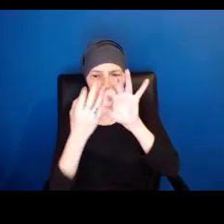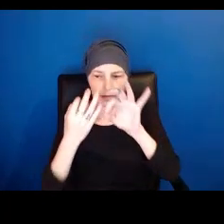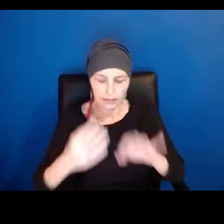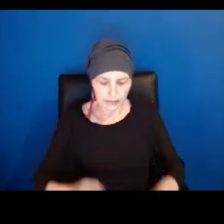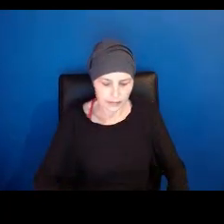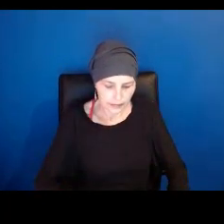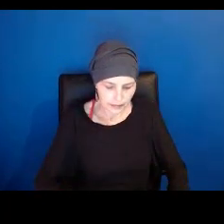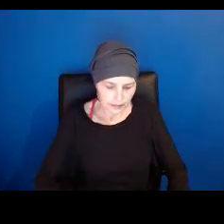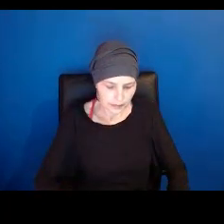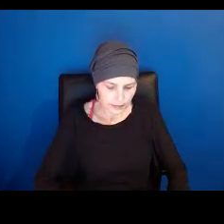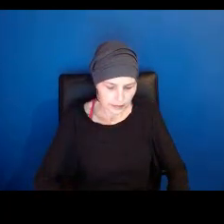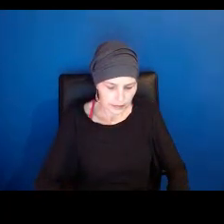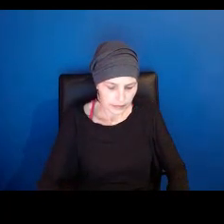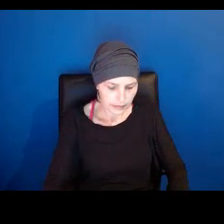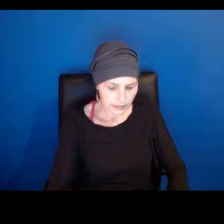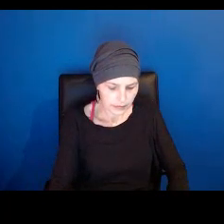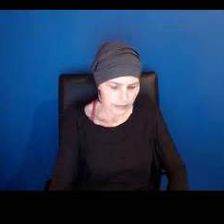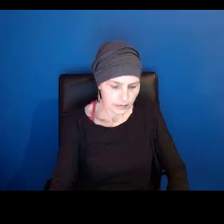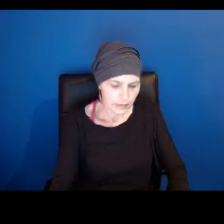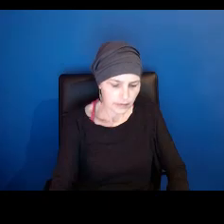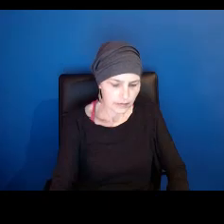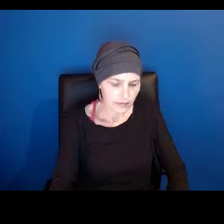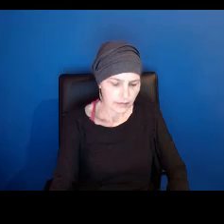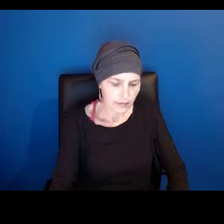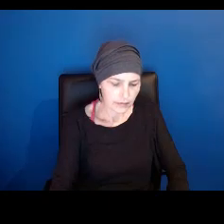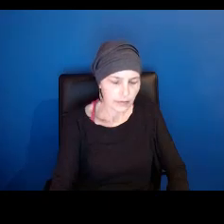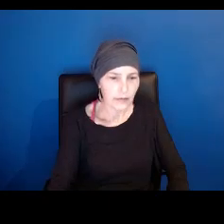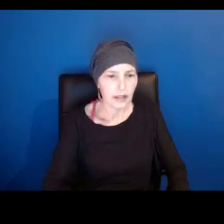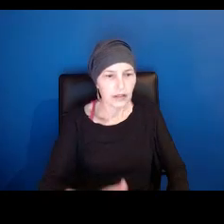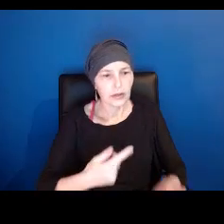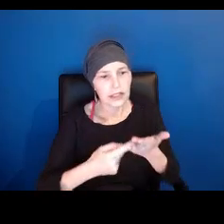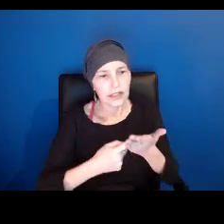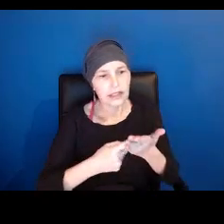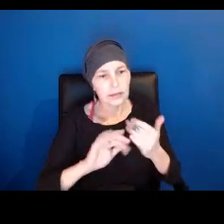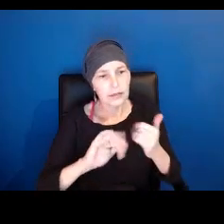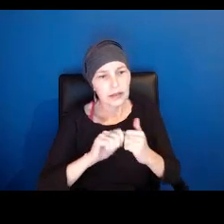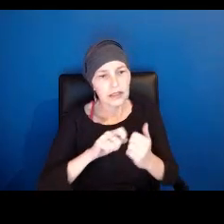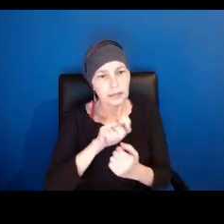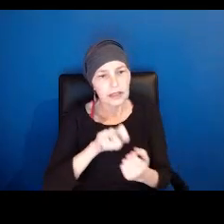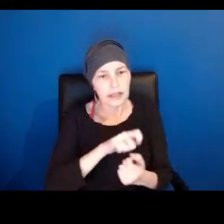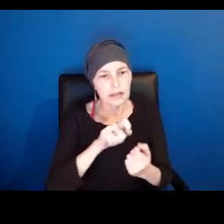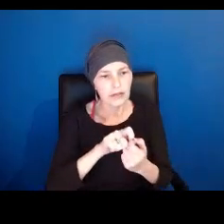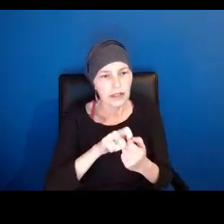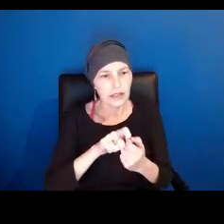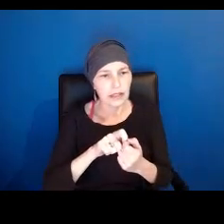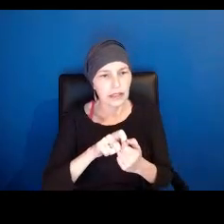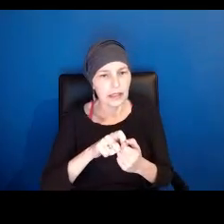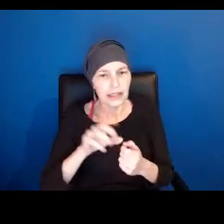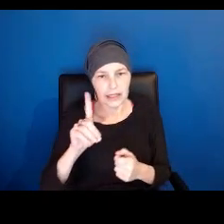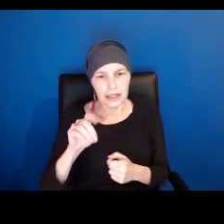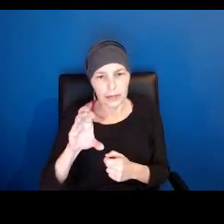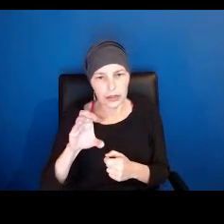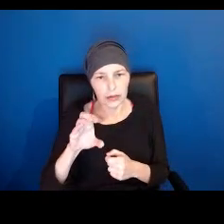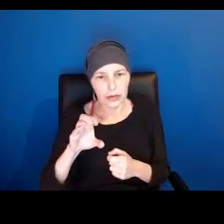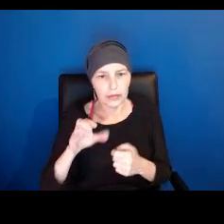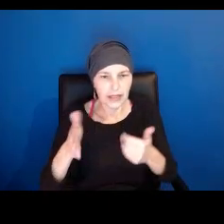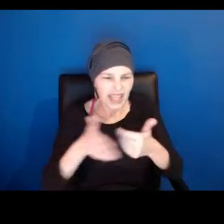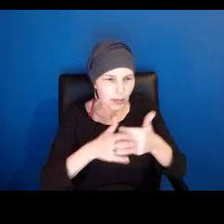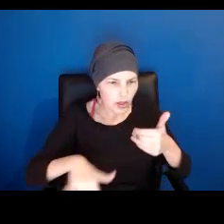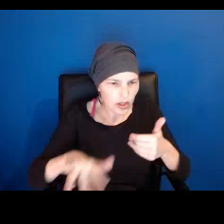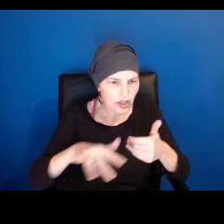In addition to comments on specific neighborhood decarbonization zone locations, we are also interested in hearing